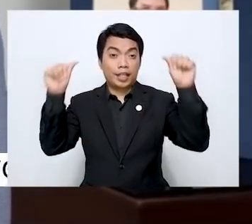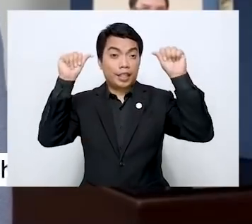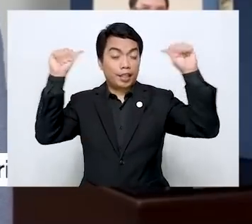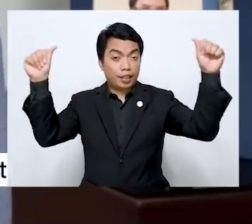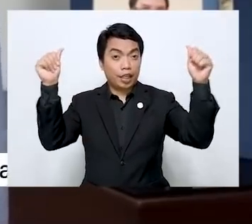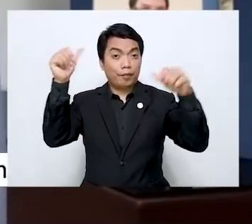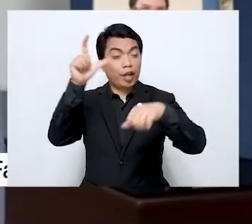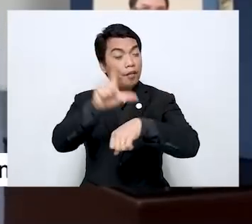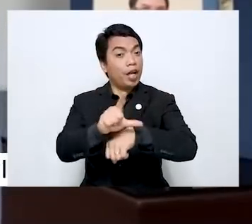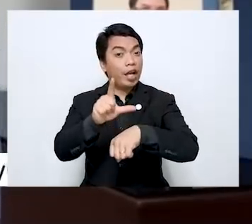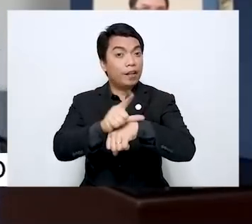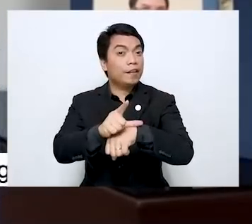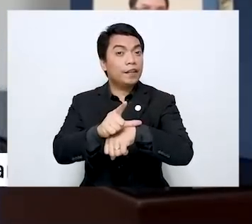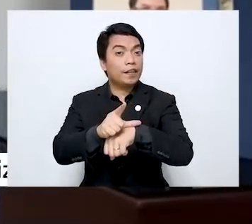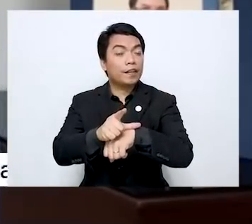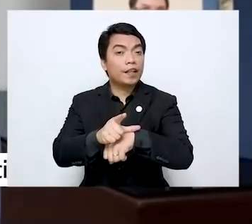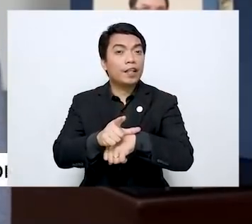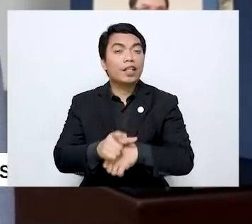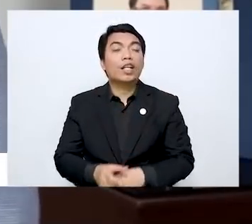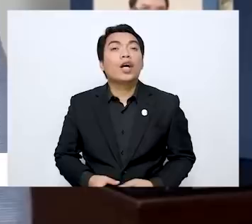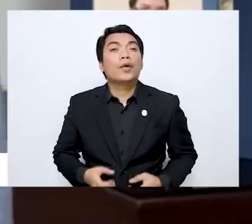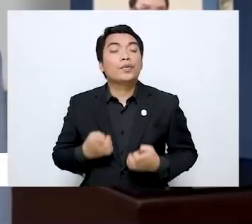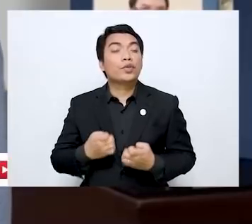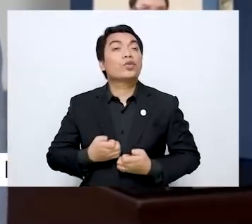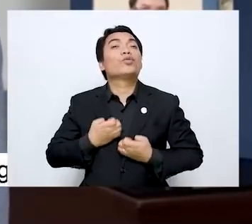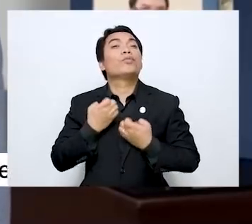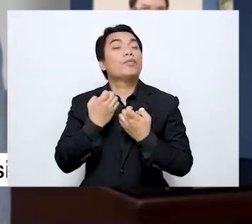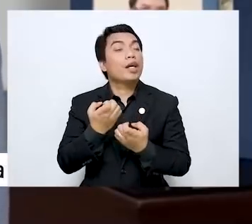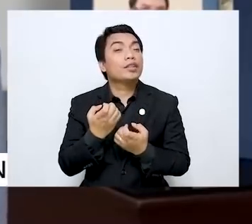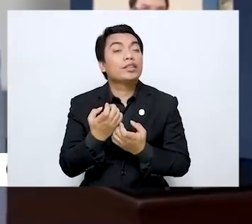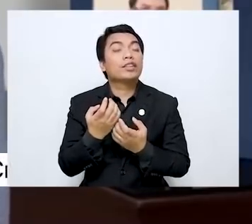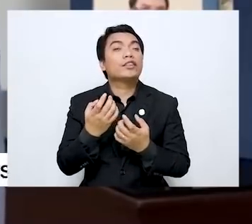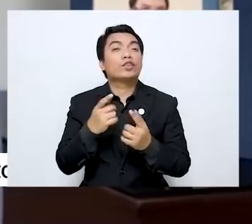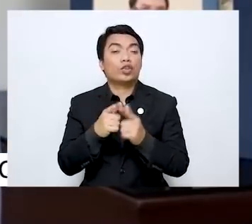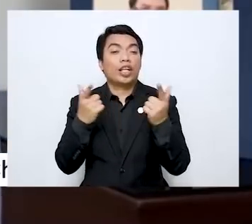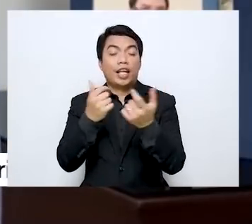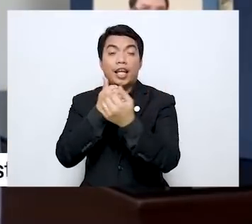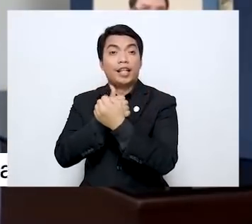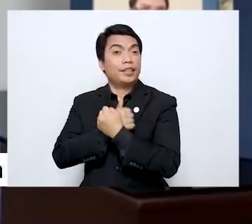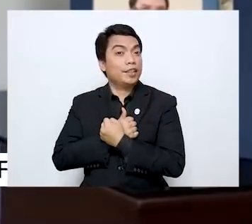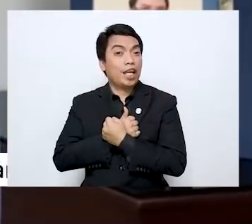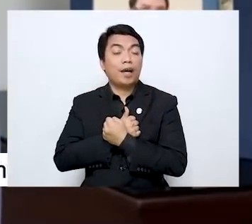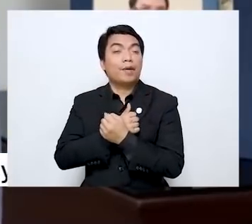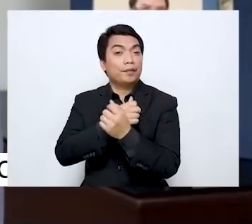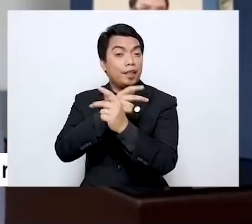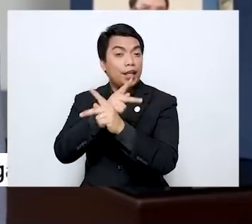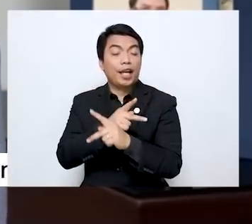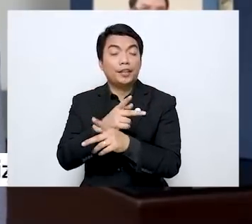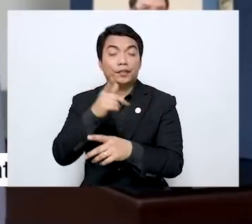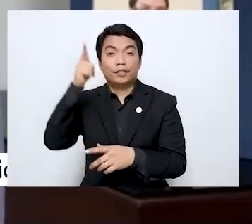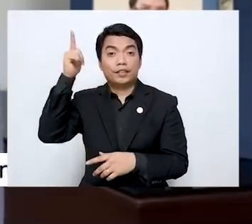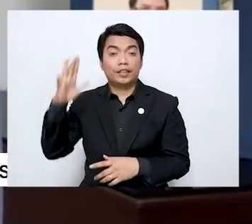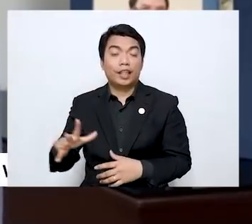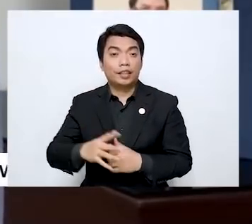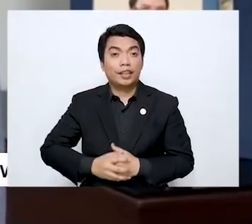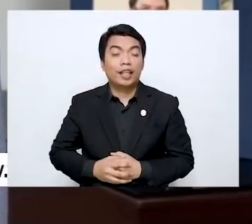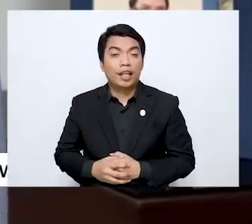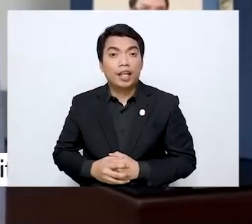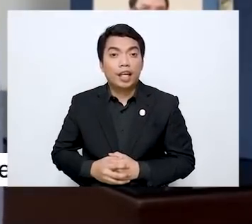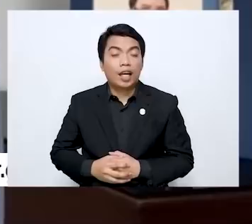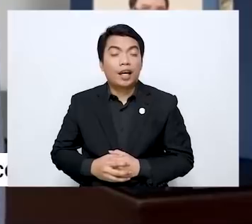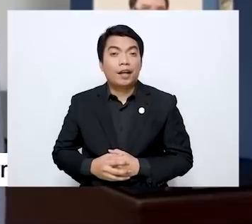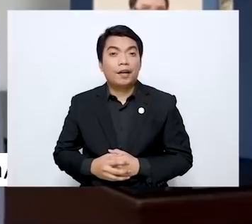in a local congregation expresses the great love and kindness of our Lord God, because